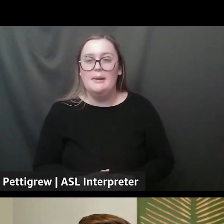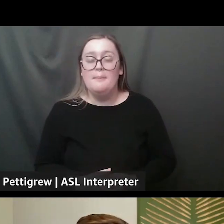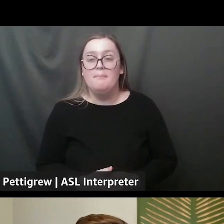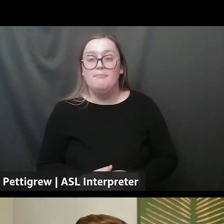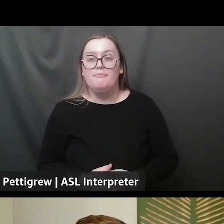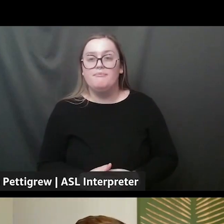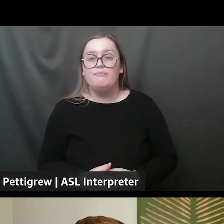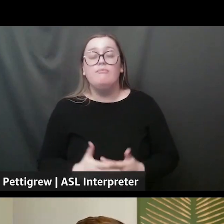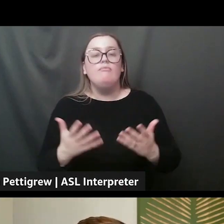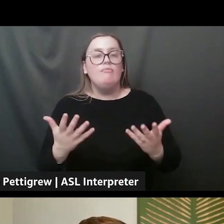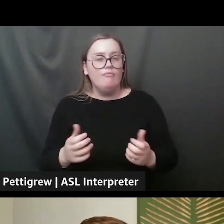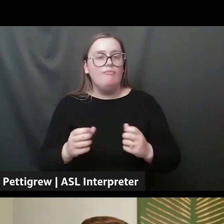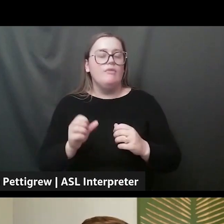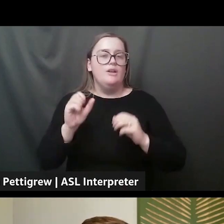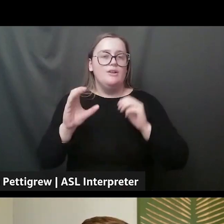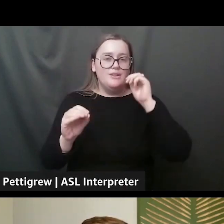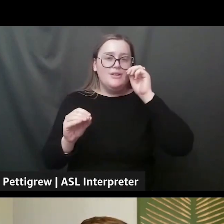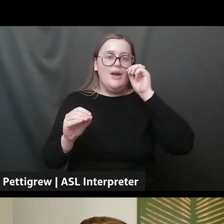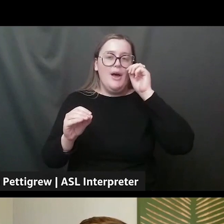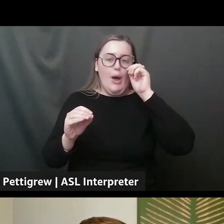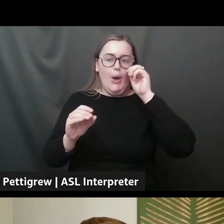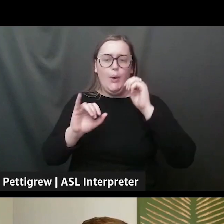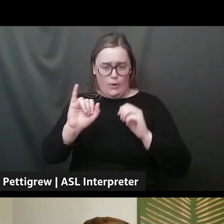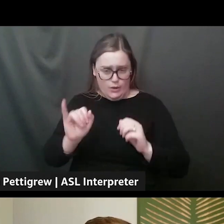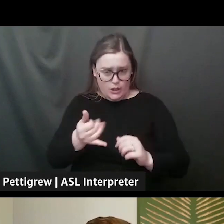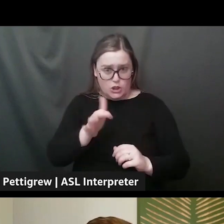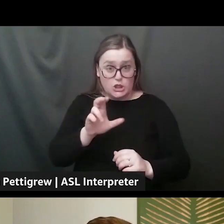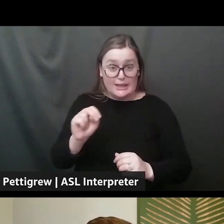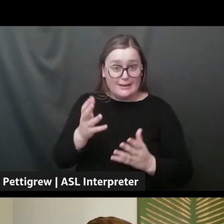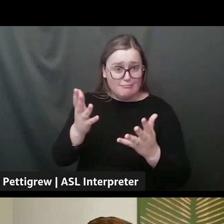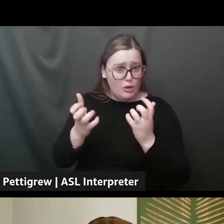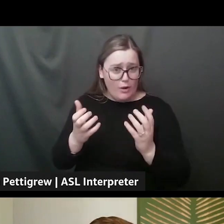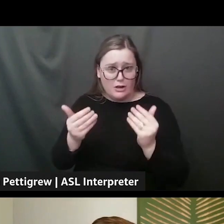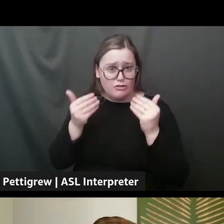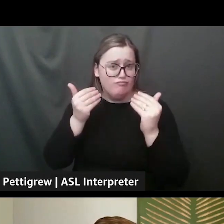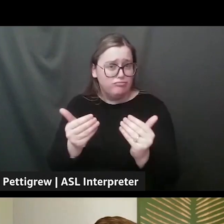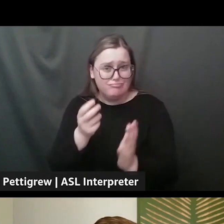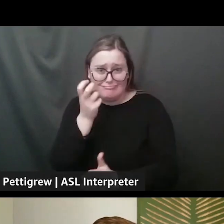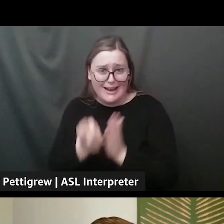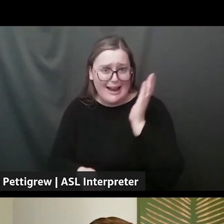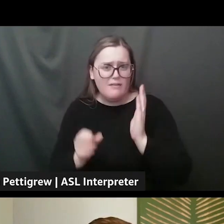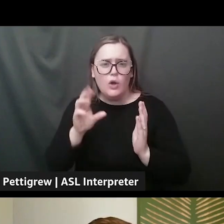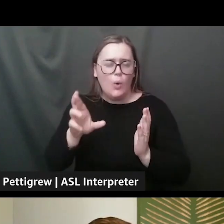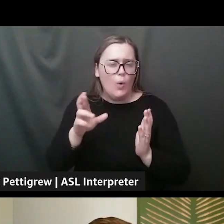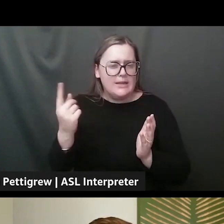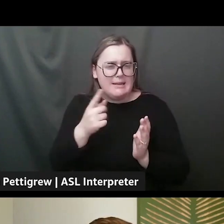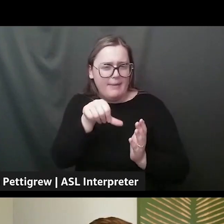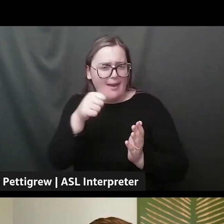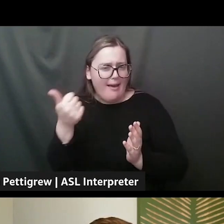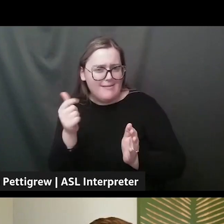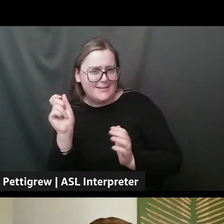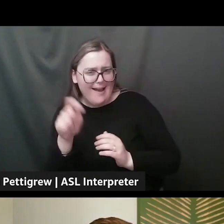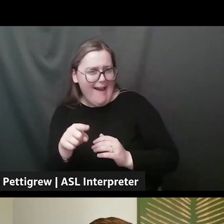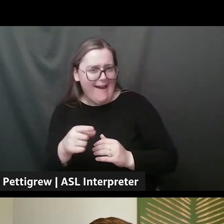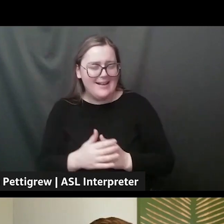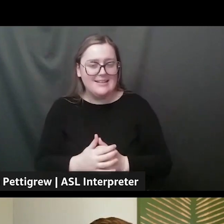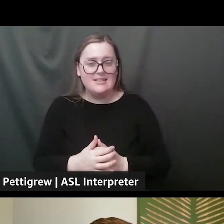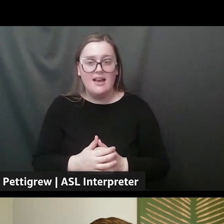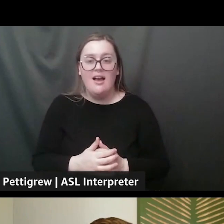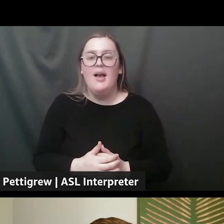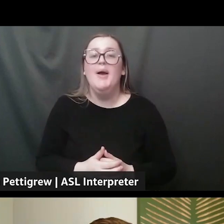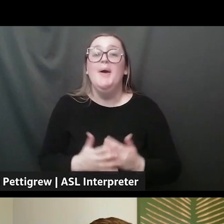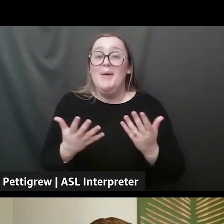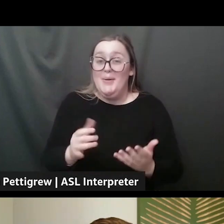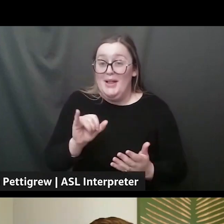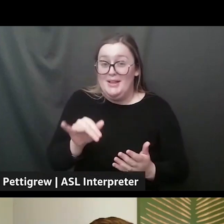So with that, do you want to, Jillian? Should we dive in, or is there anything else we wanted to ask real quick? James, I was hoping